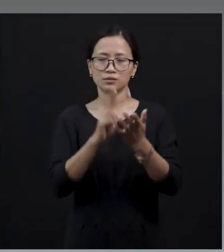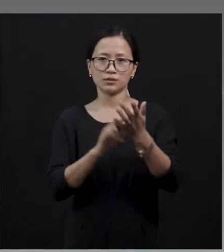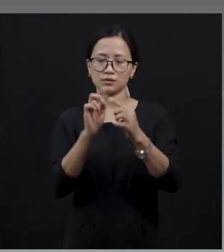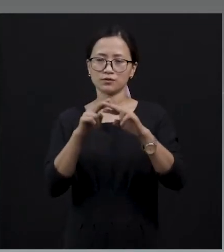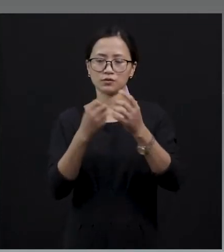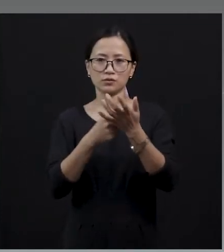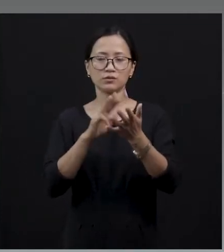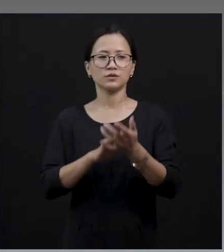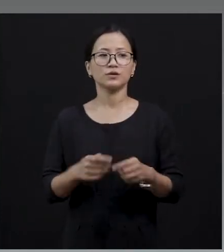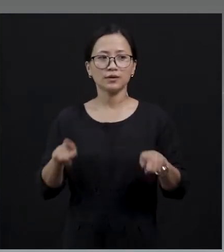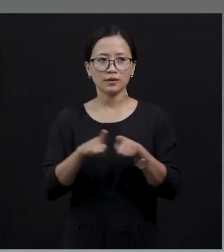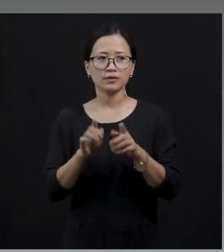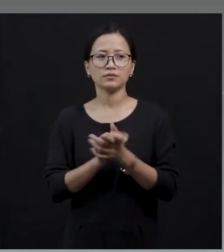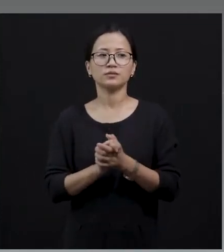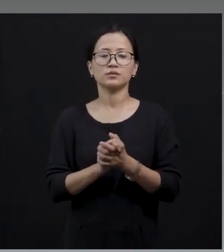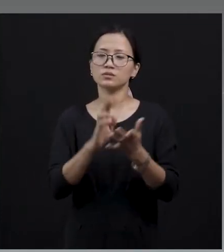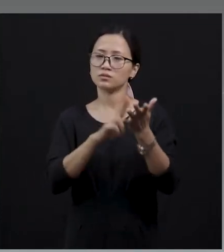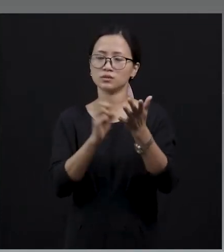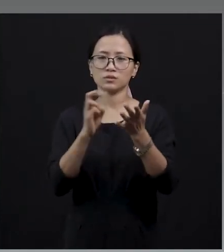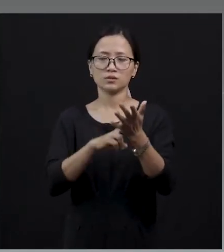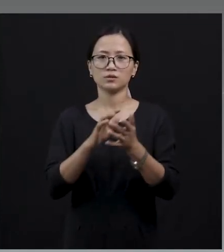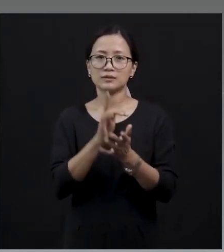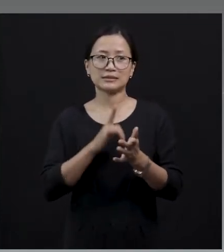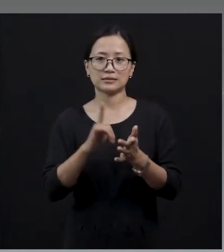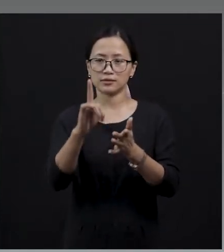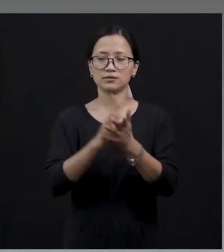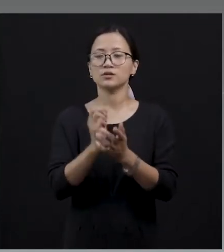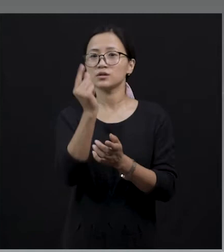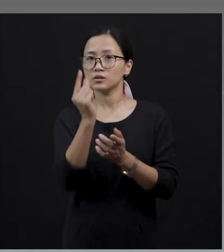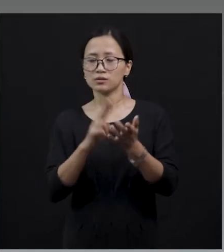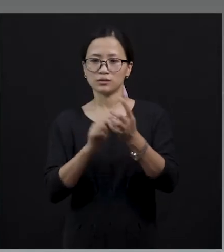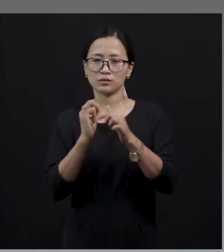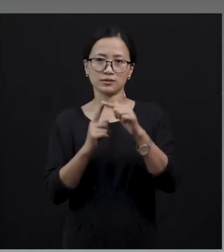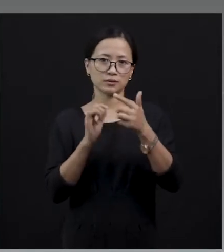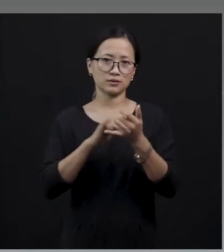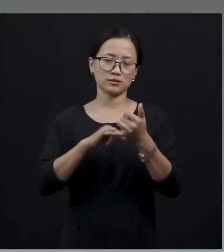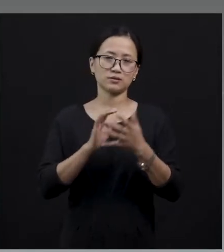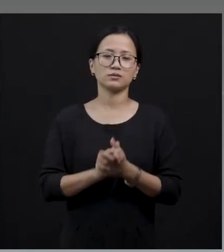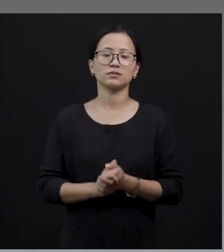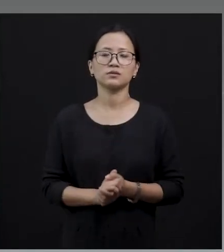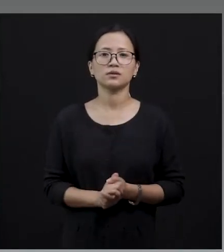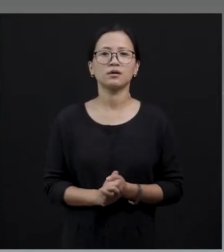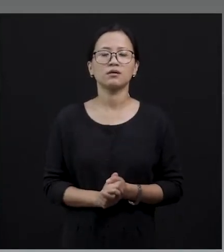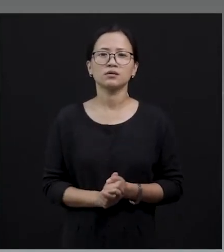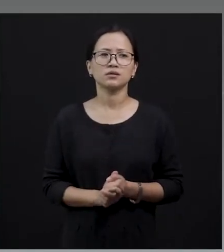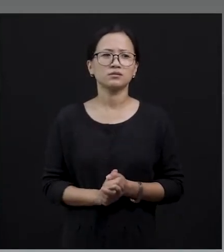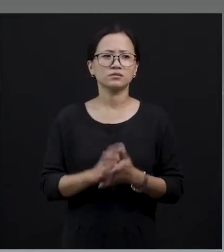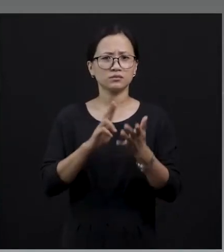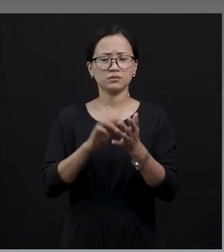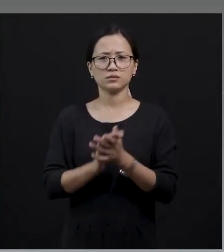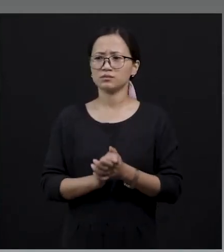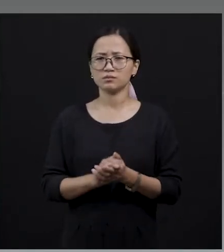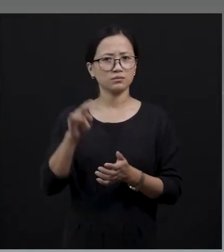uniform non-standard units. All right. As I have already mentioned, the non-standard units are